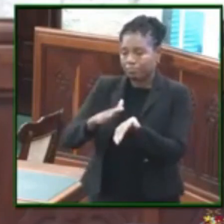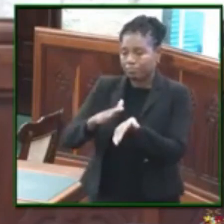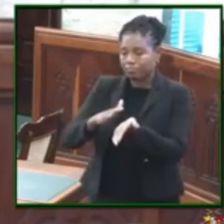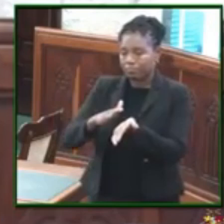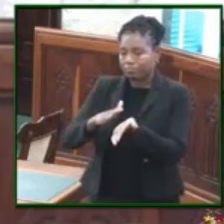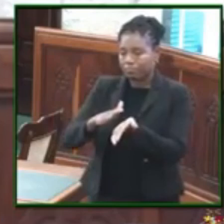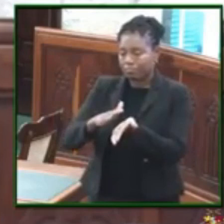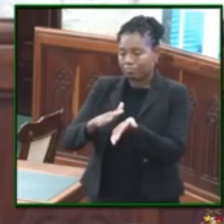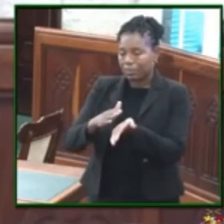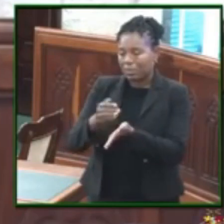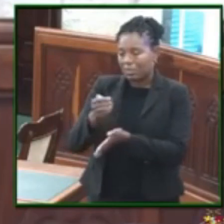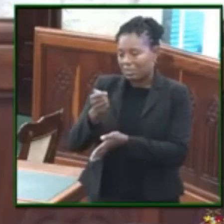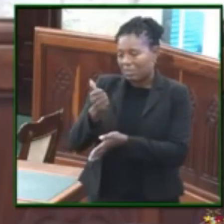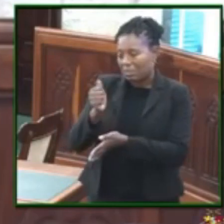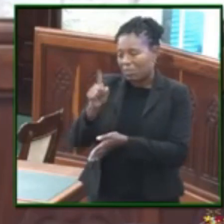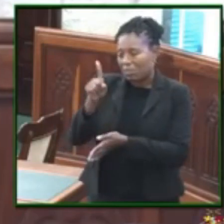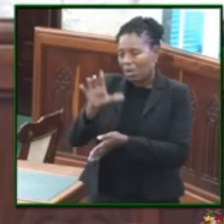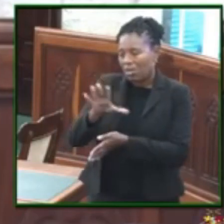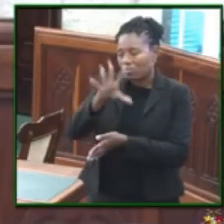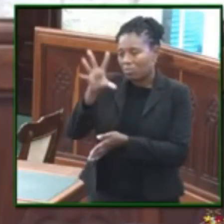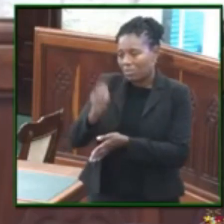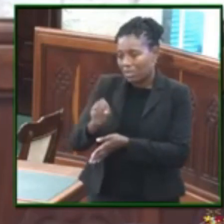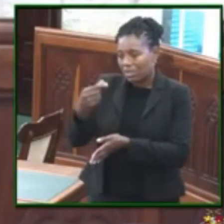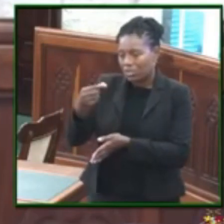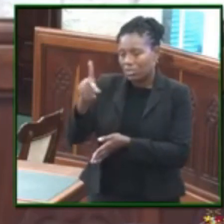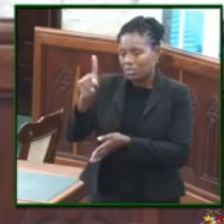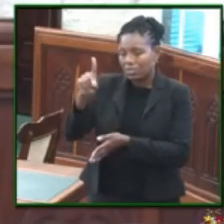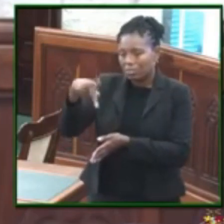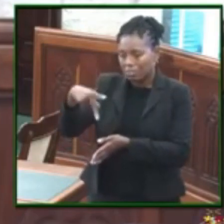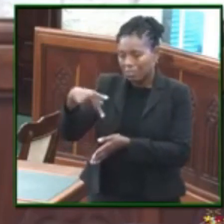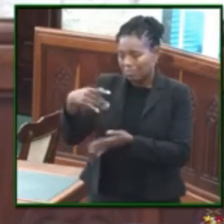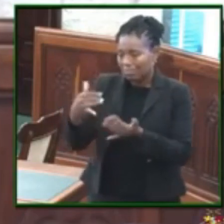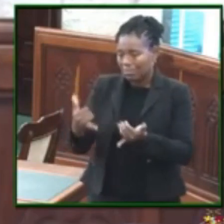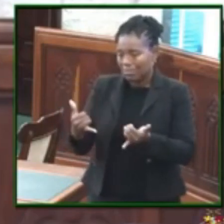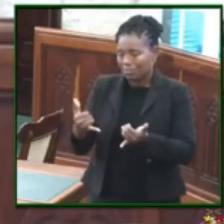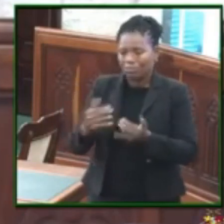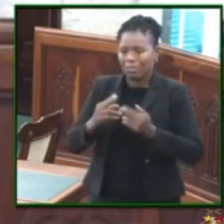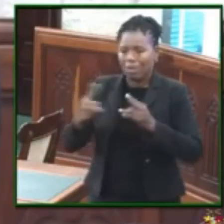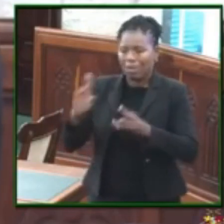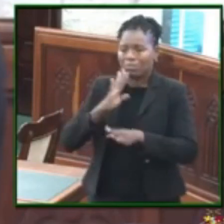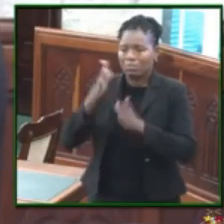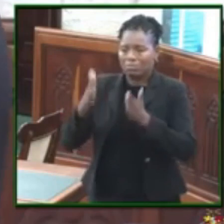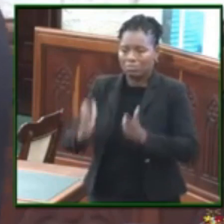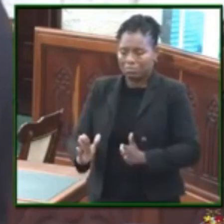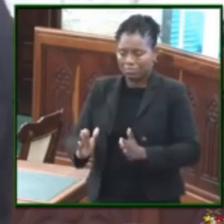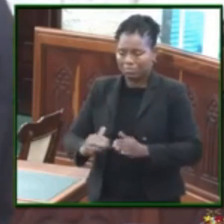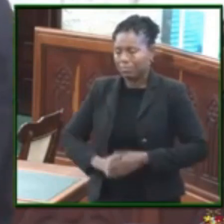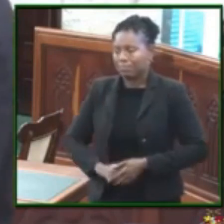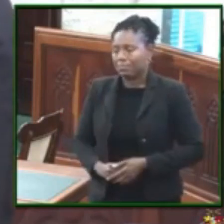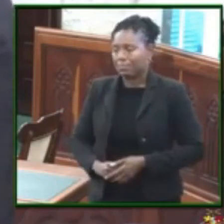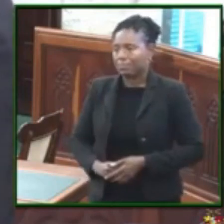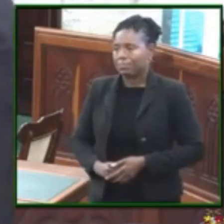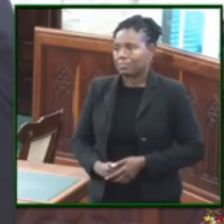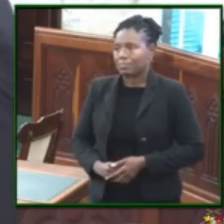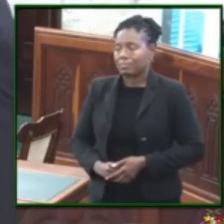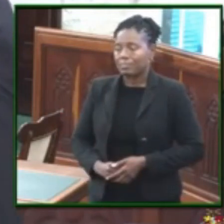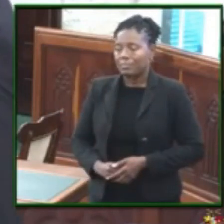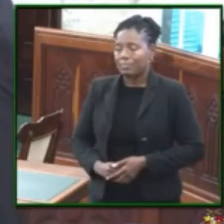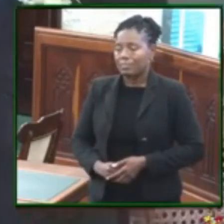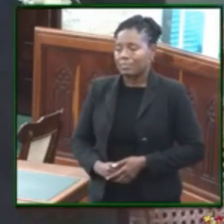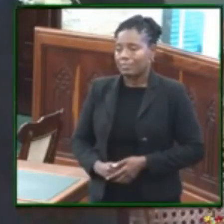to slightly above 100% of GDP. Now, Honorable Speaker, sir, I did